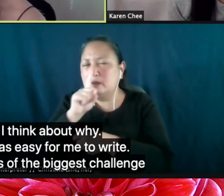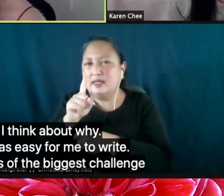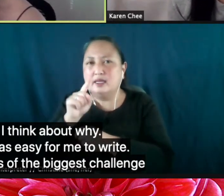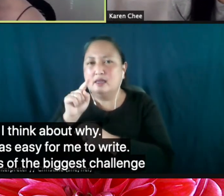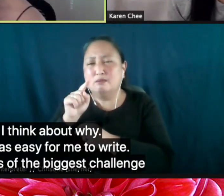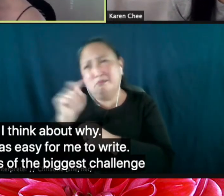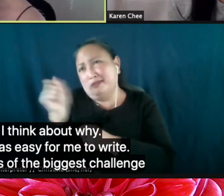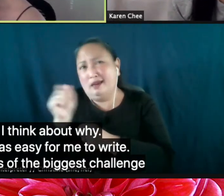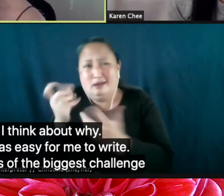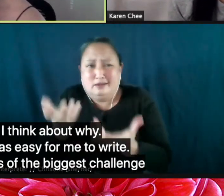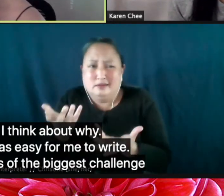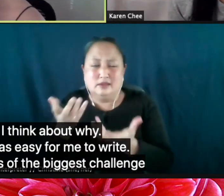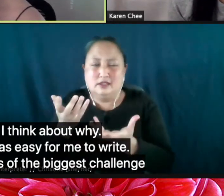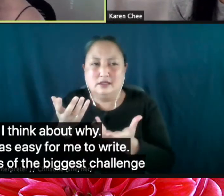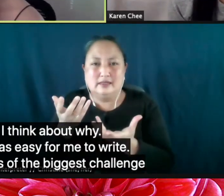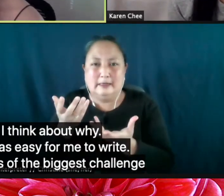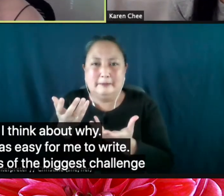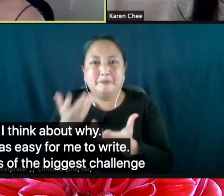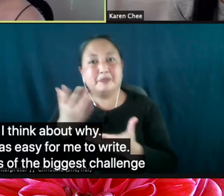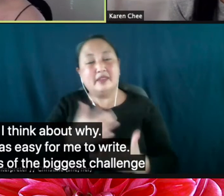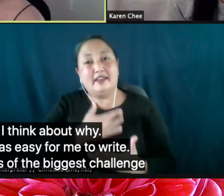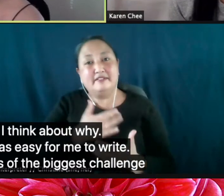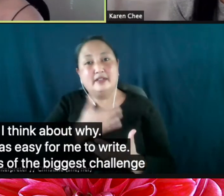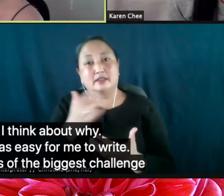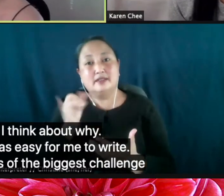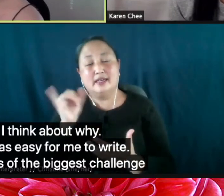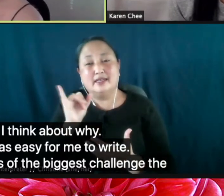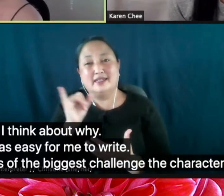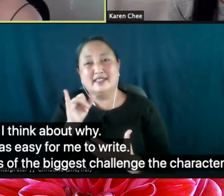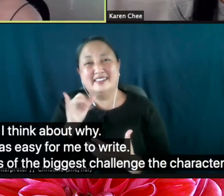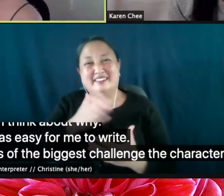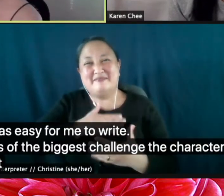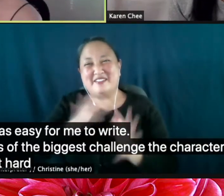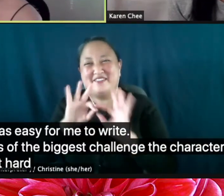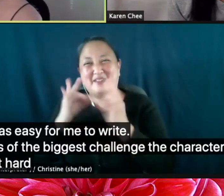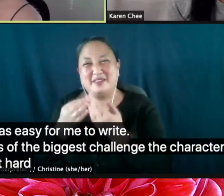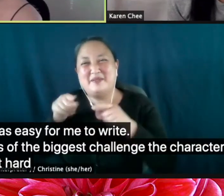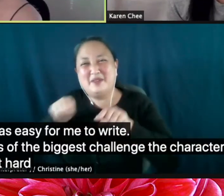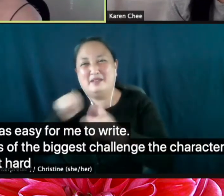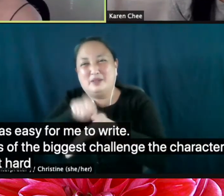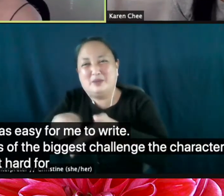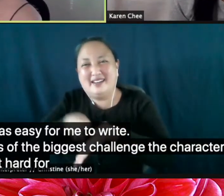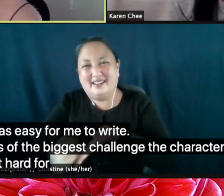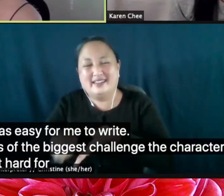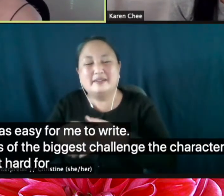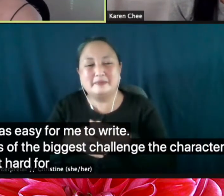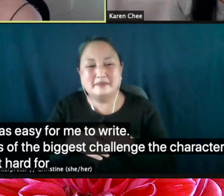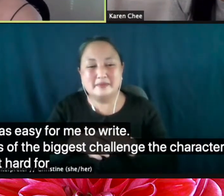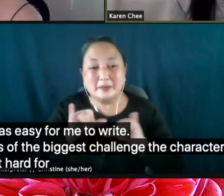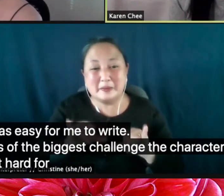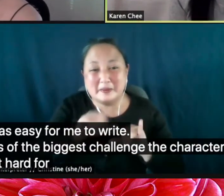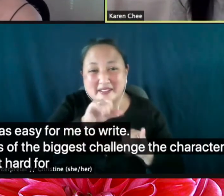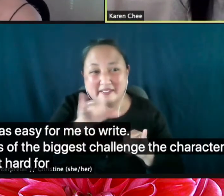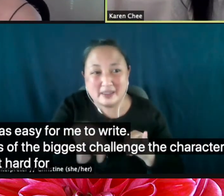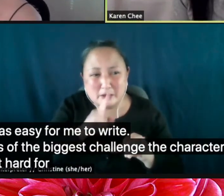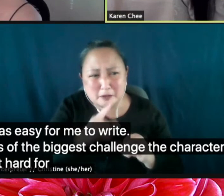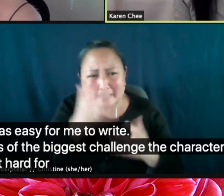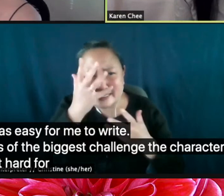yeah, they felt like members of my family as I was writing them. Oh, I love that. Were